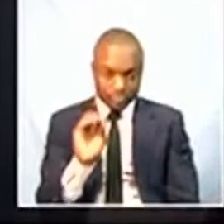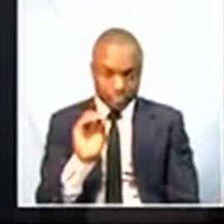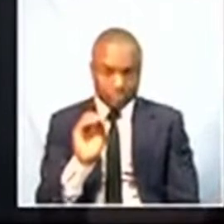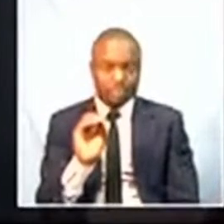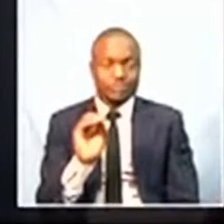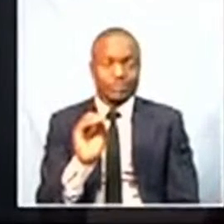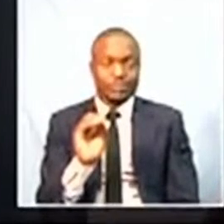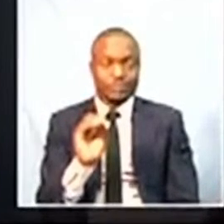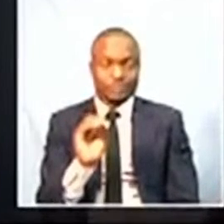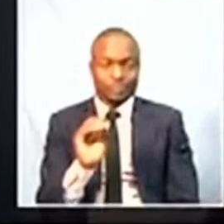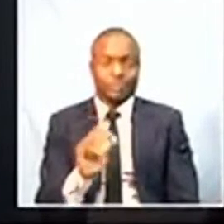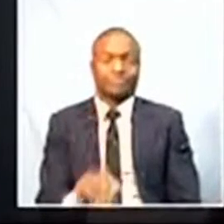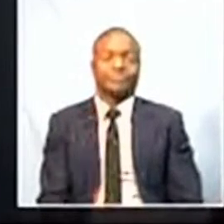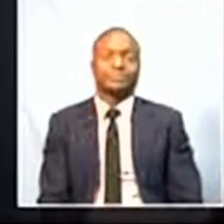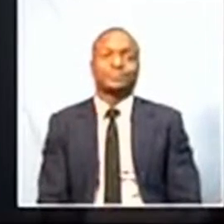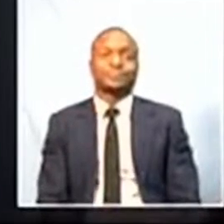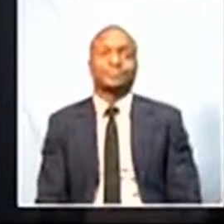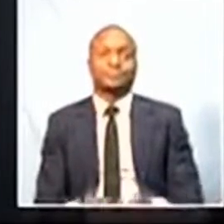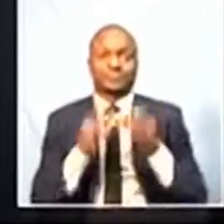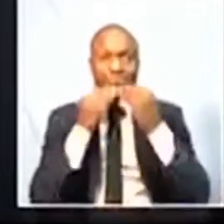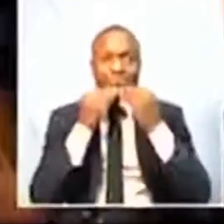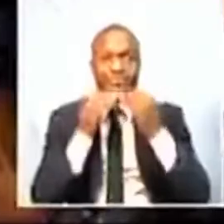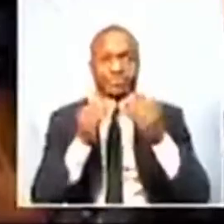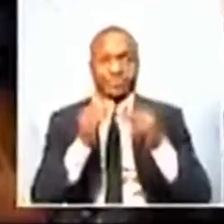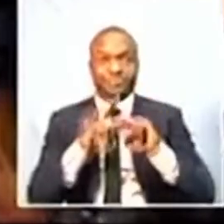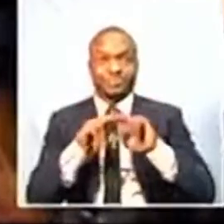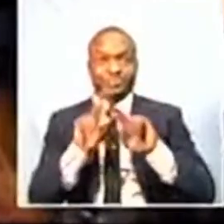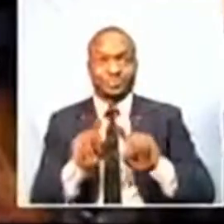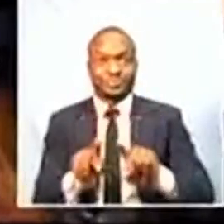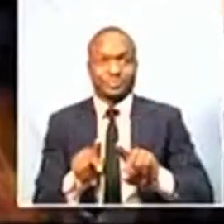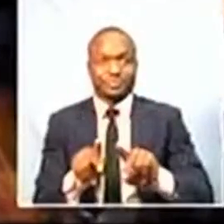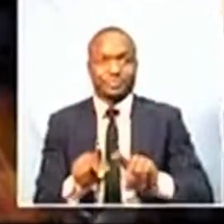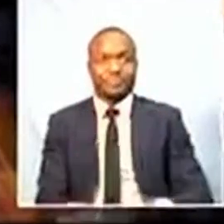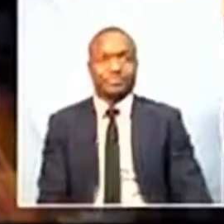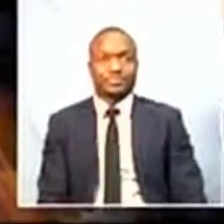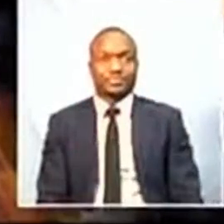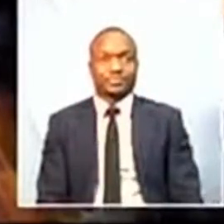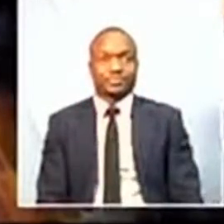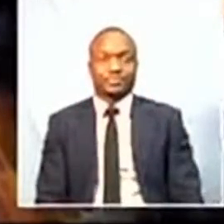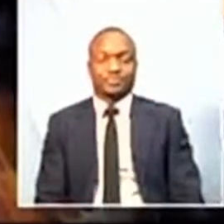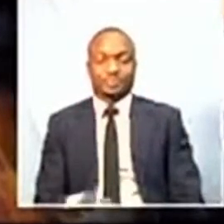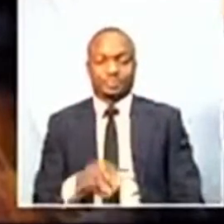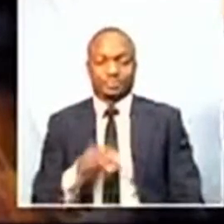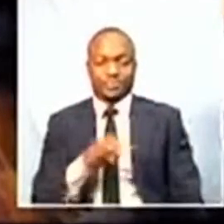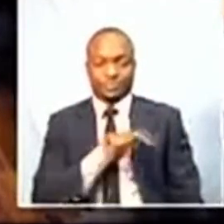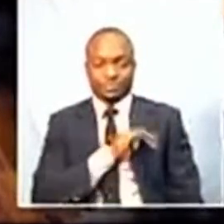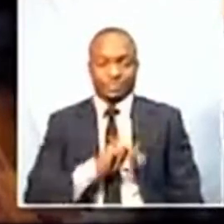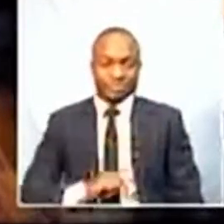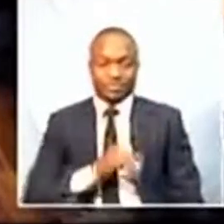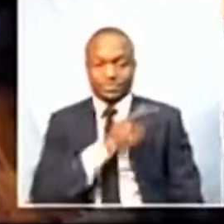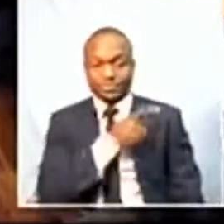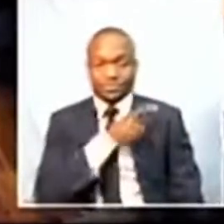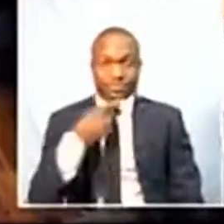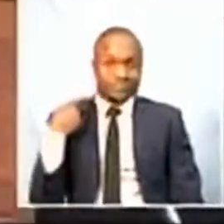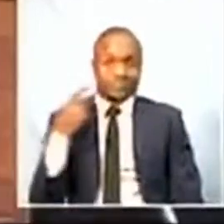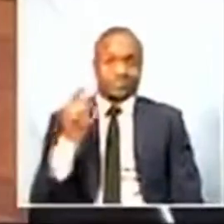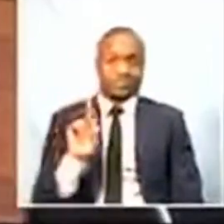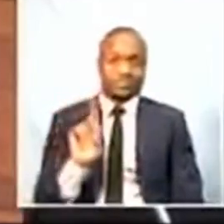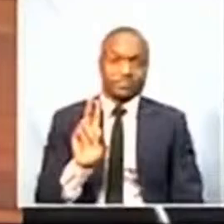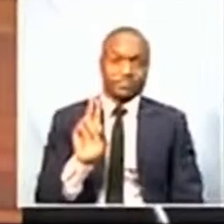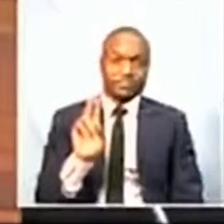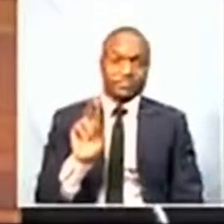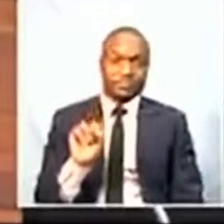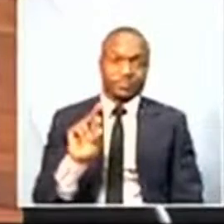constituency, Kitwe in the Copper Belt. Thank you, Chair. Thank you. Honorable Member for Dundumwezi. Chair,